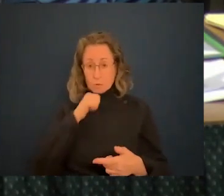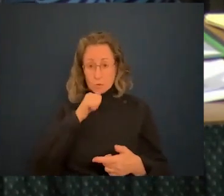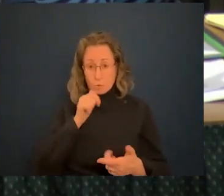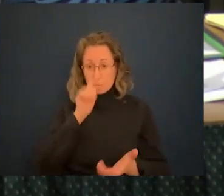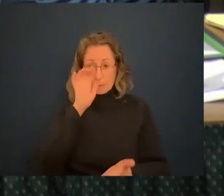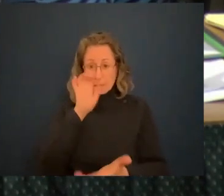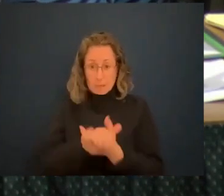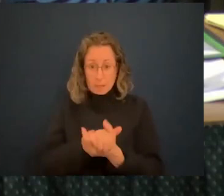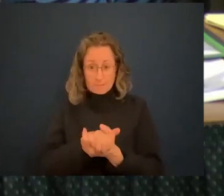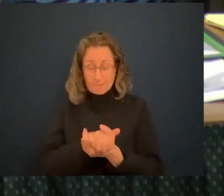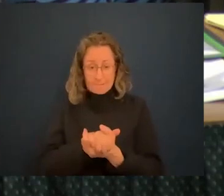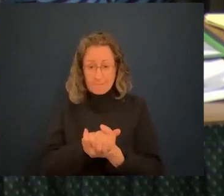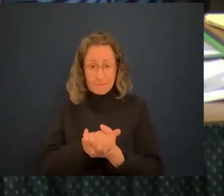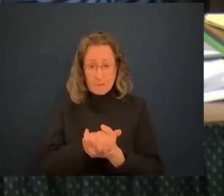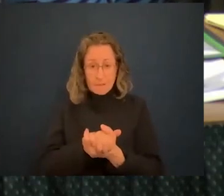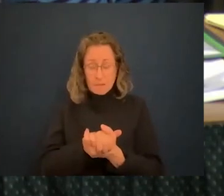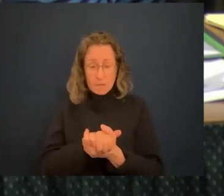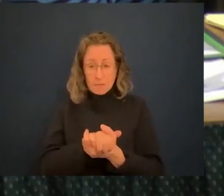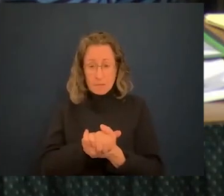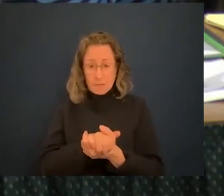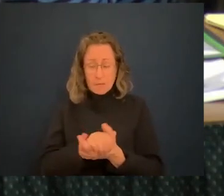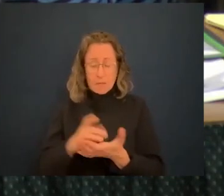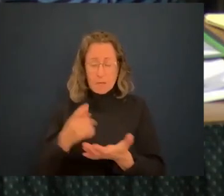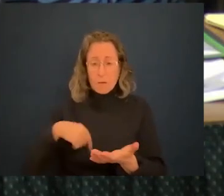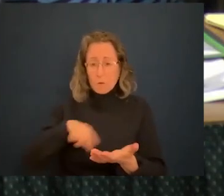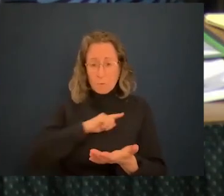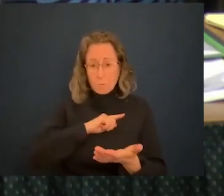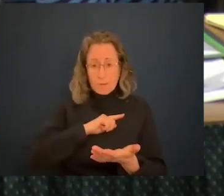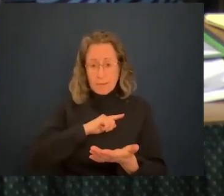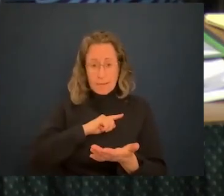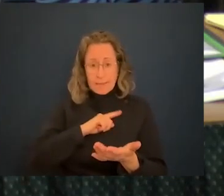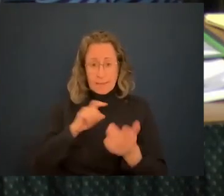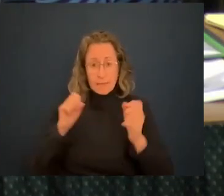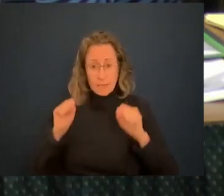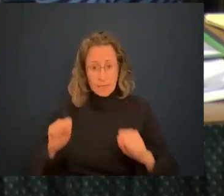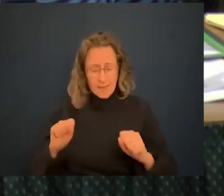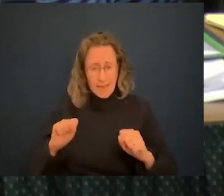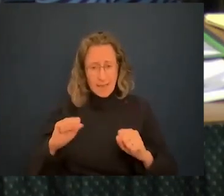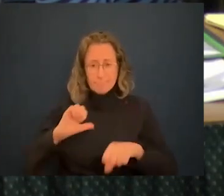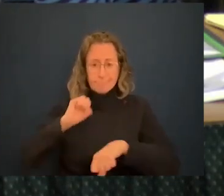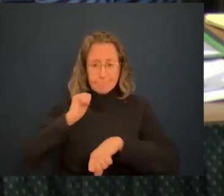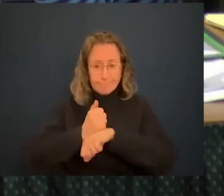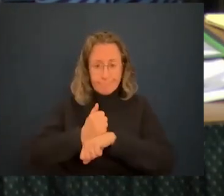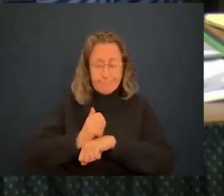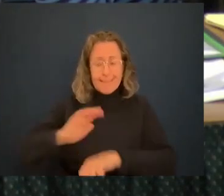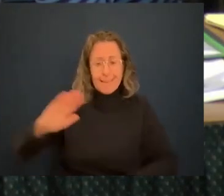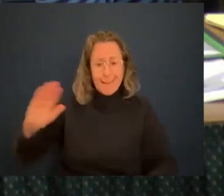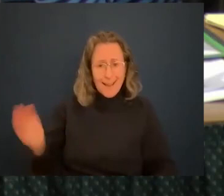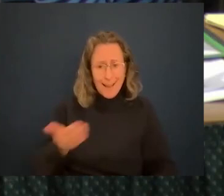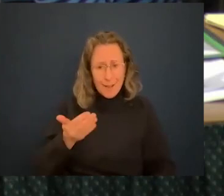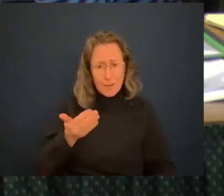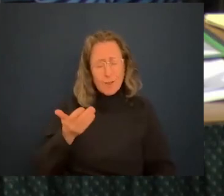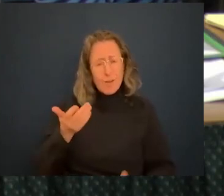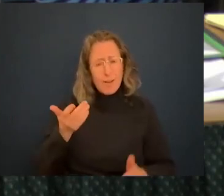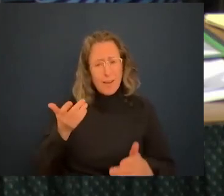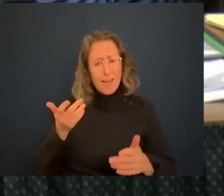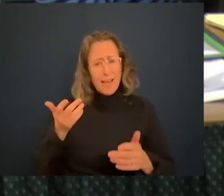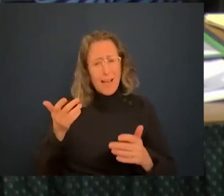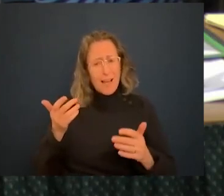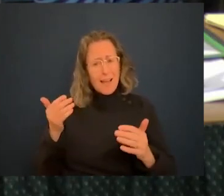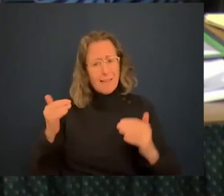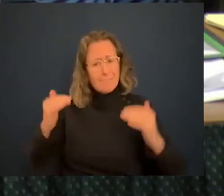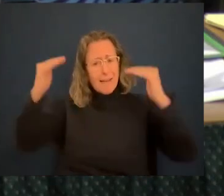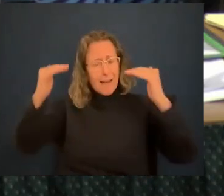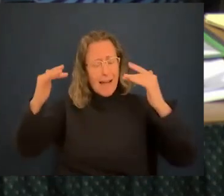to hire a a high level Town staff member who